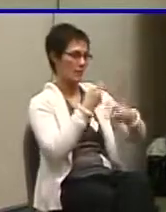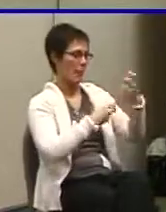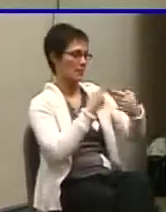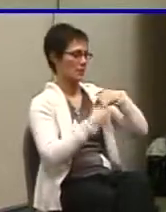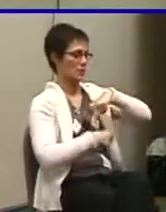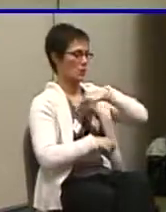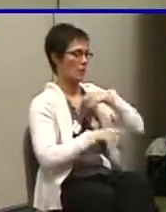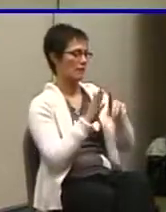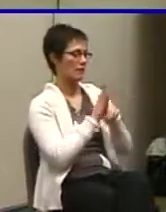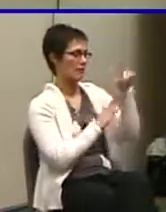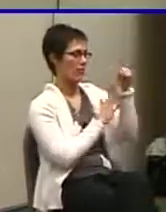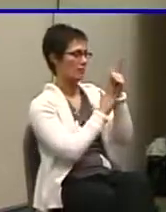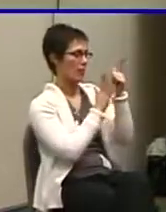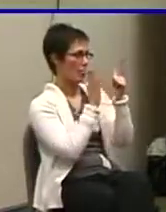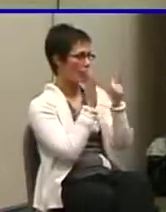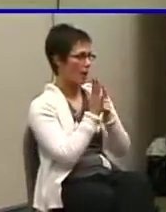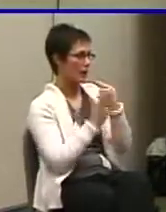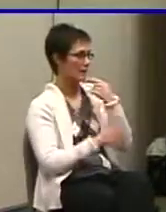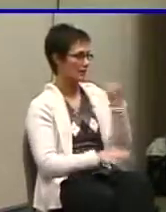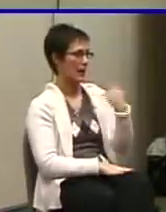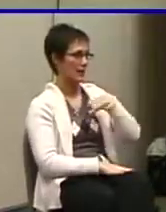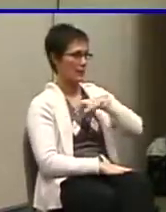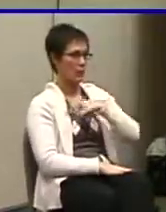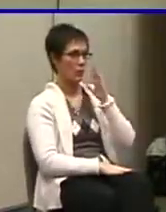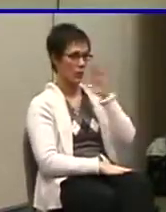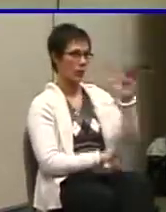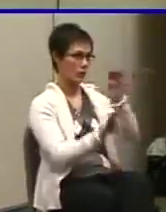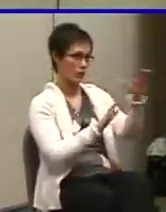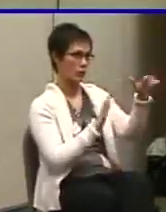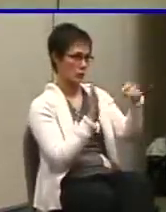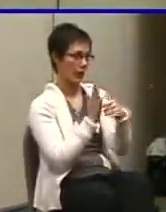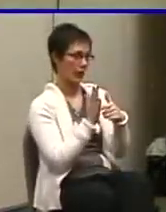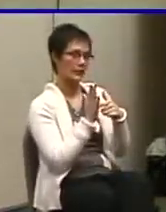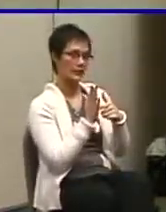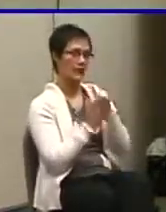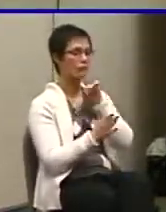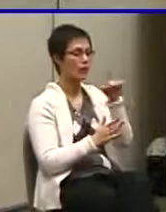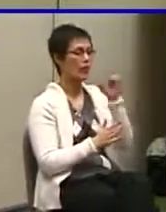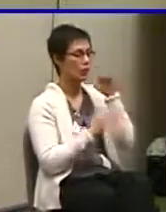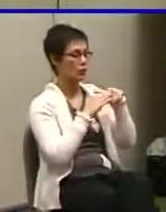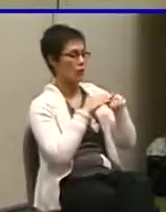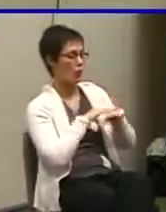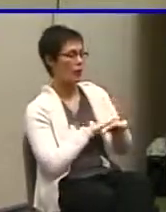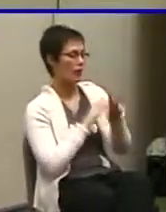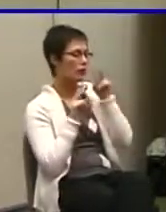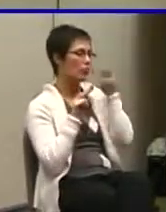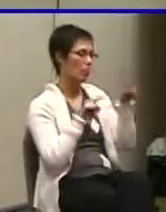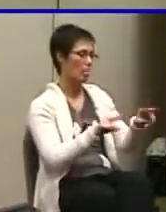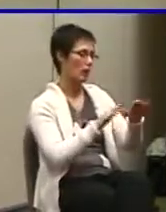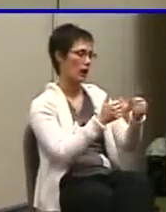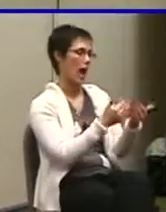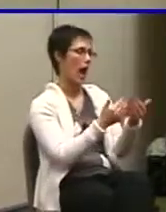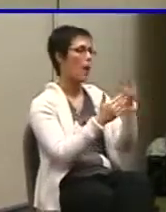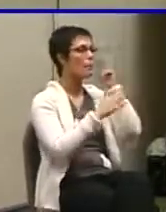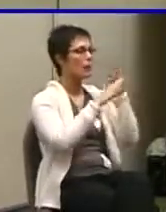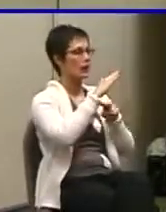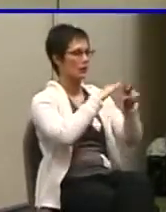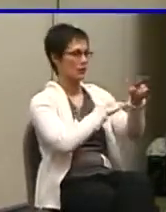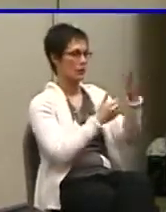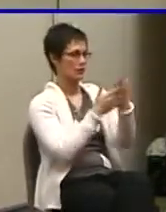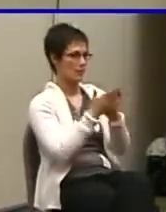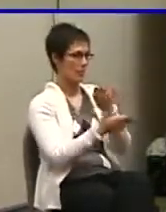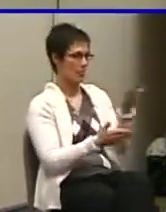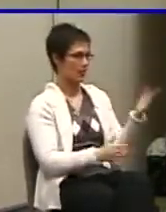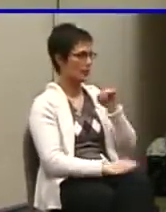law saying that, we're going to do this, and quite frankly, when you go in and look at the, at how truly predictable some of the things that we use for